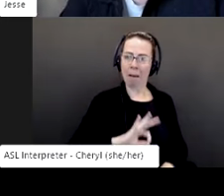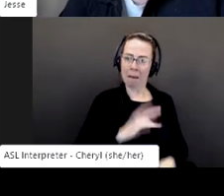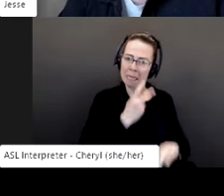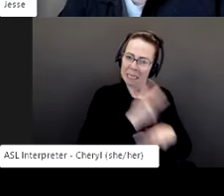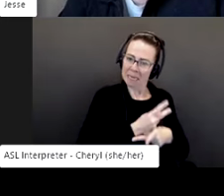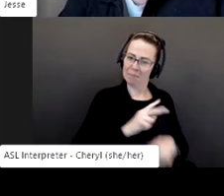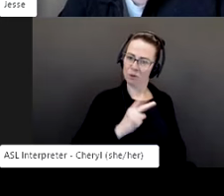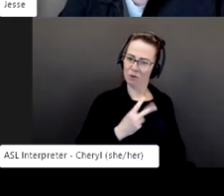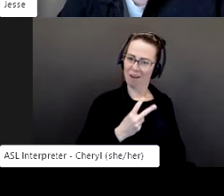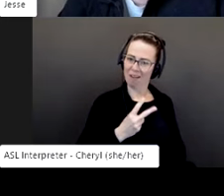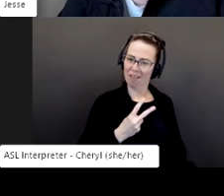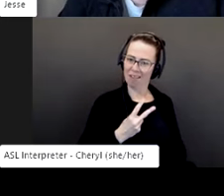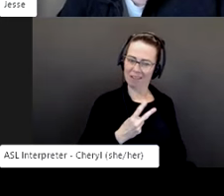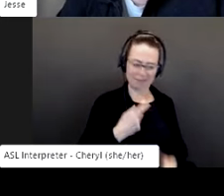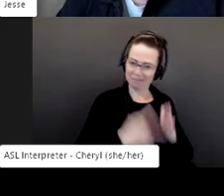learned